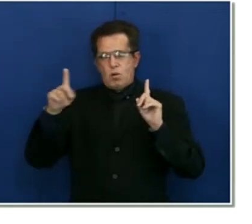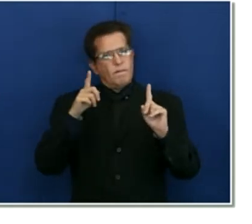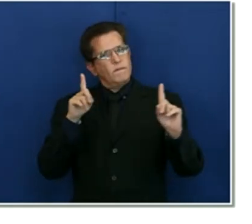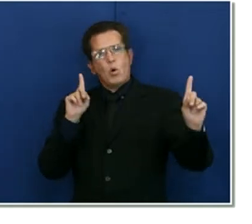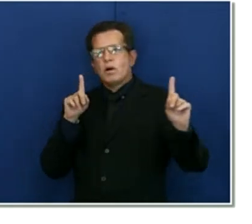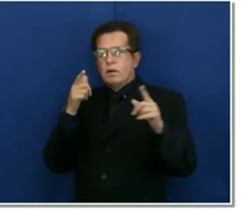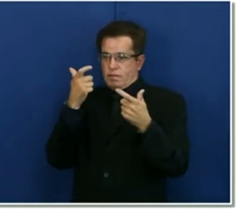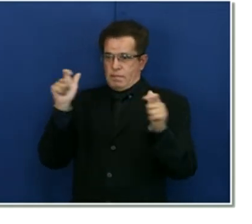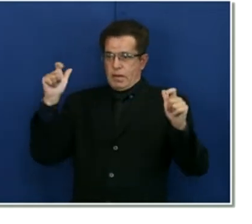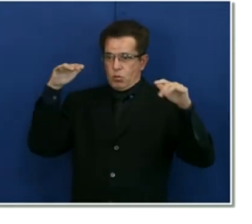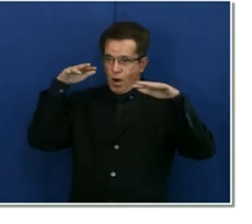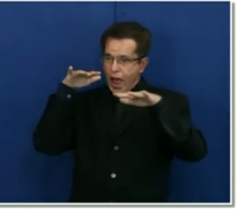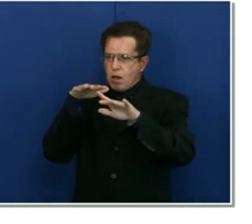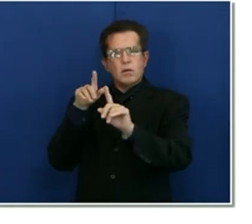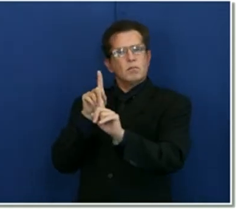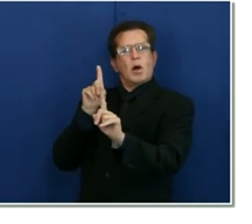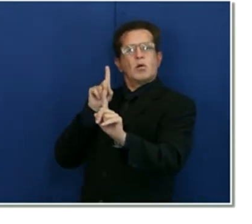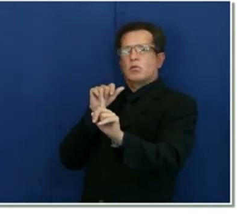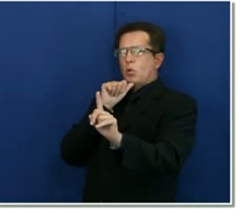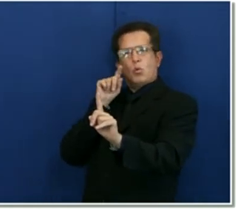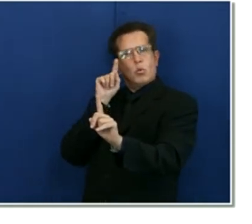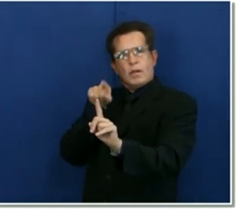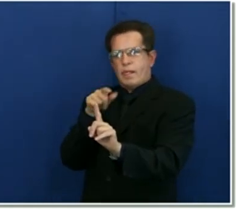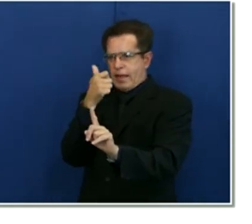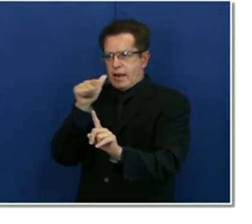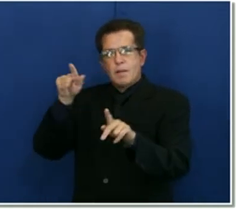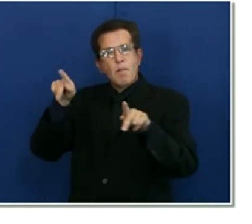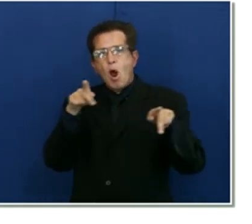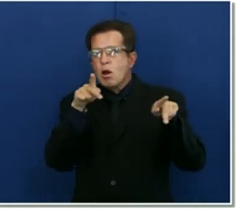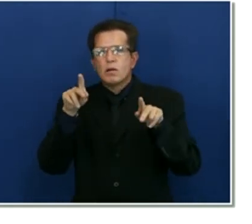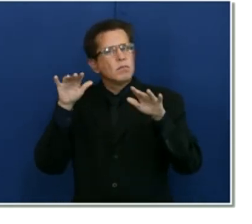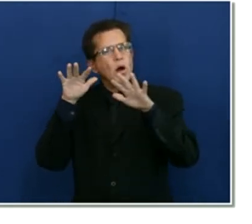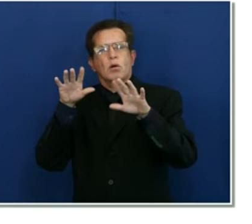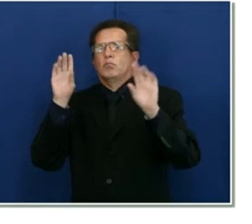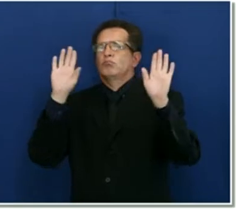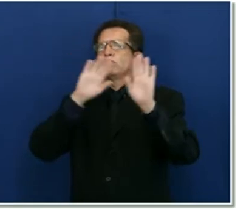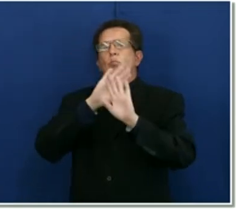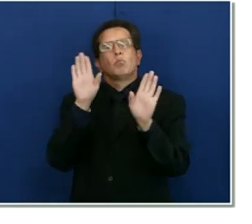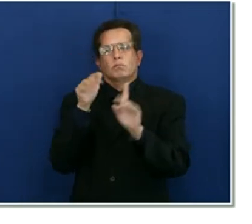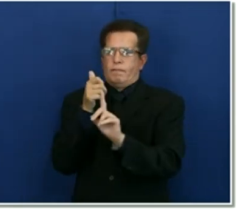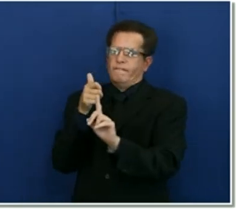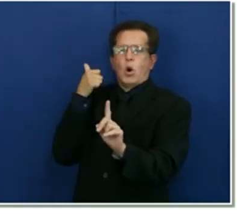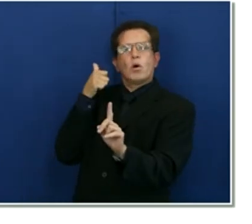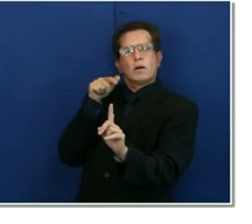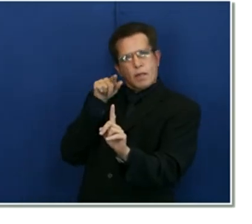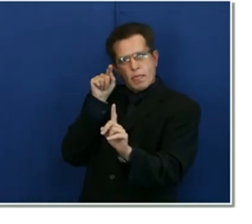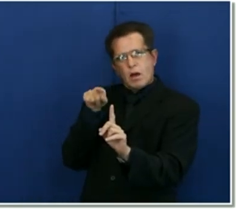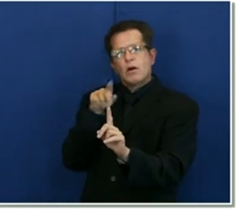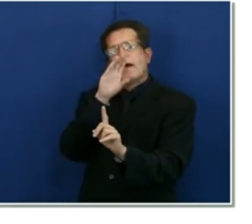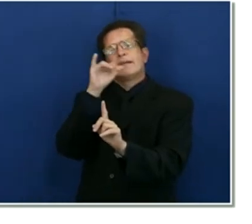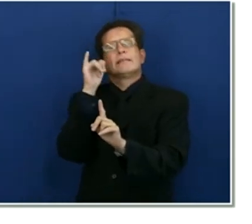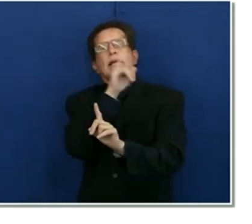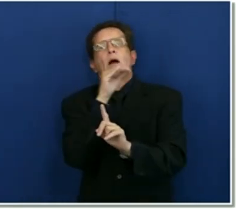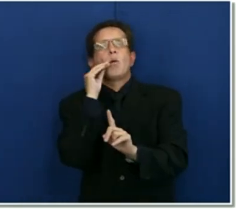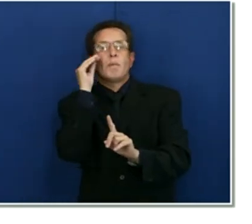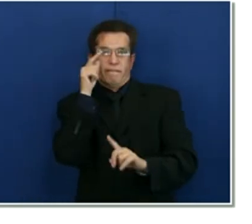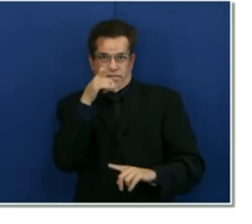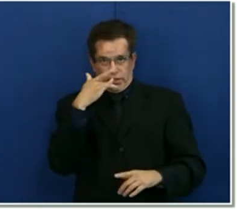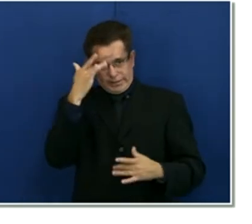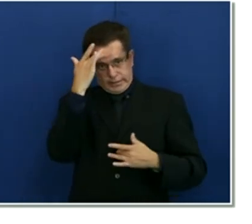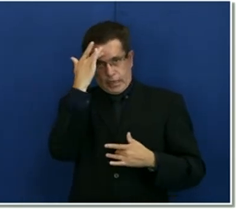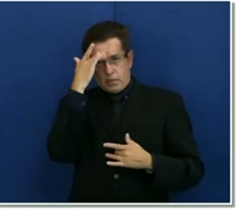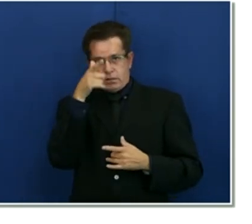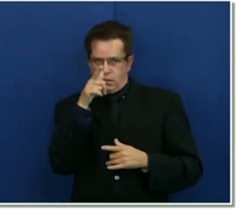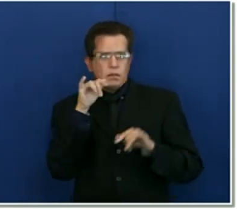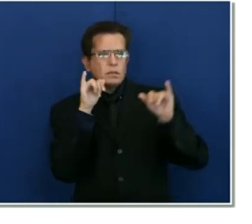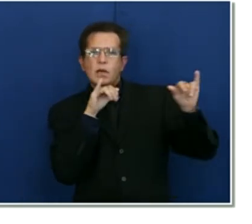avoiding crowds, parties, and gatherings, large gatherings, and staying home if you're sick. All of